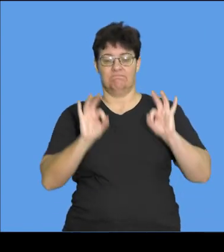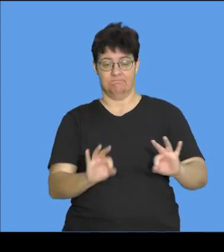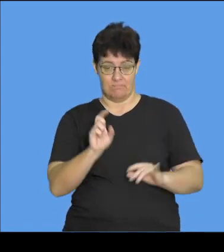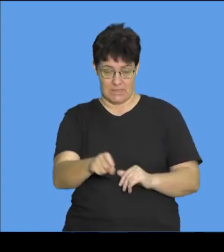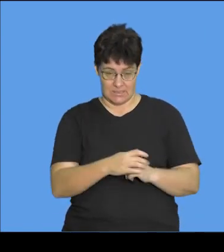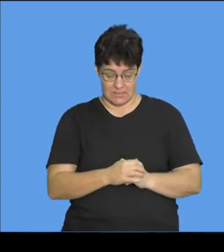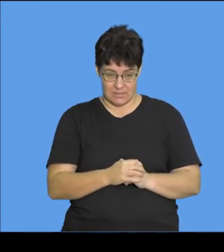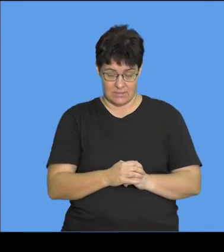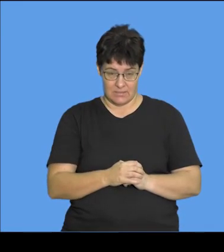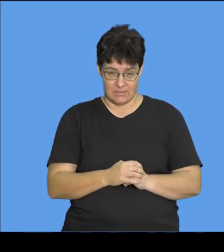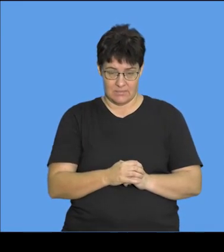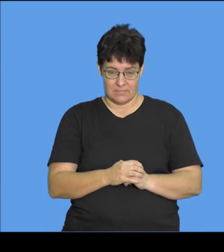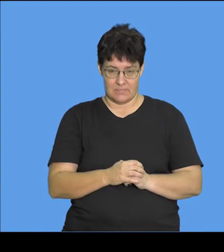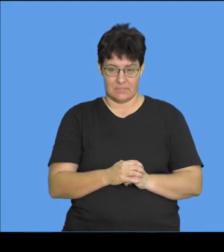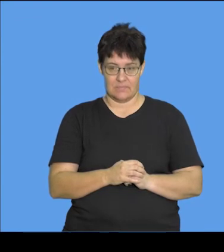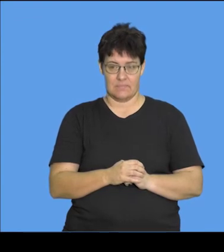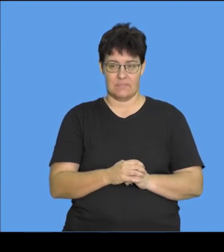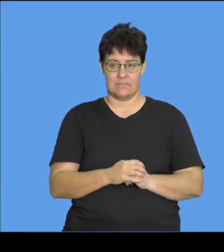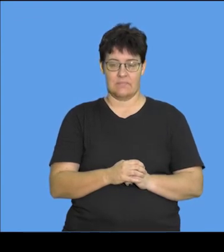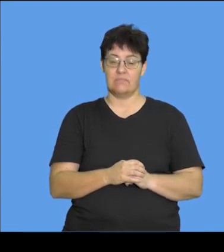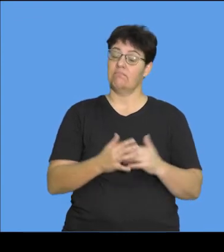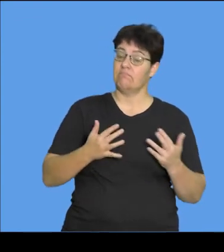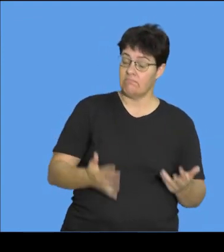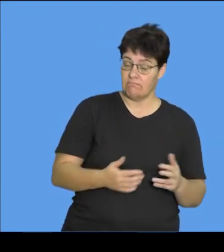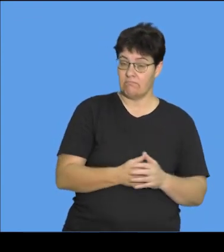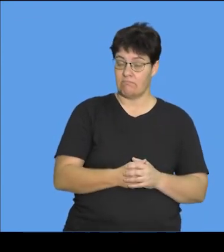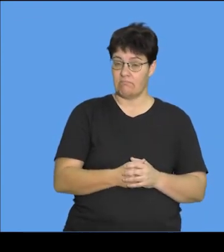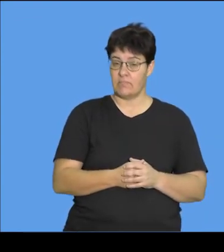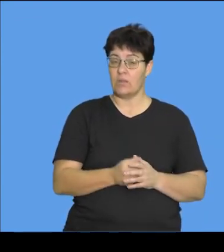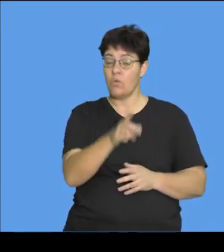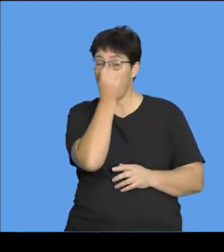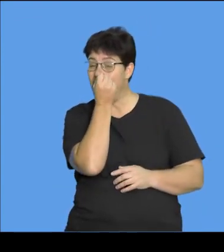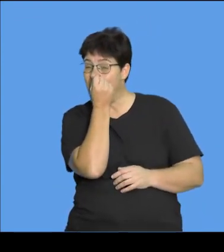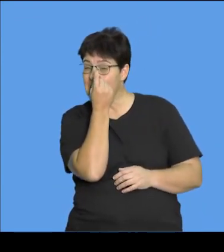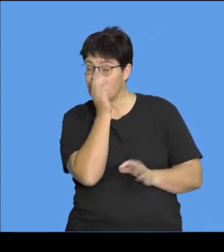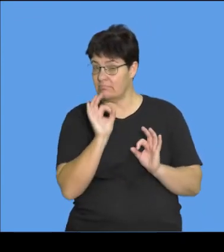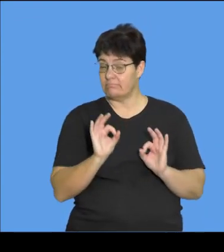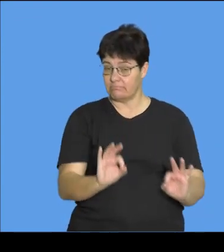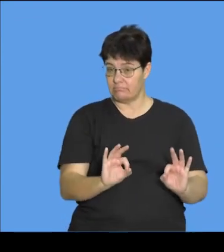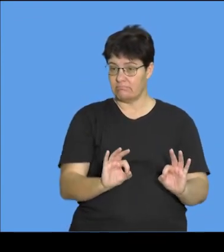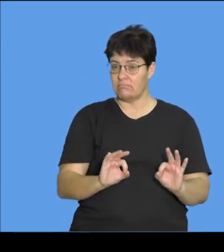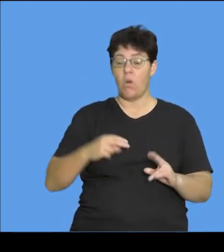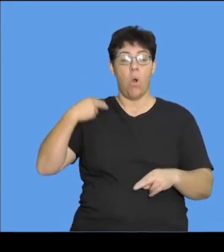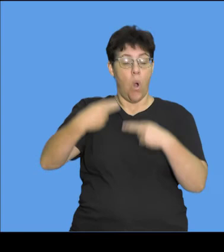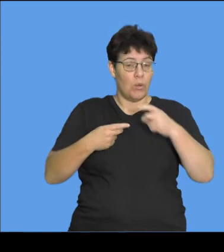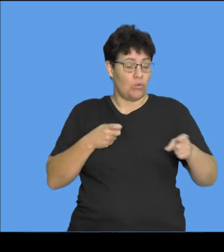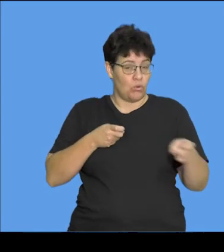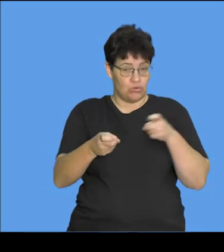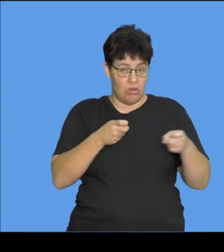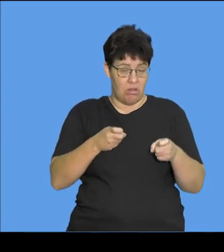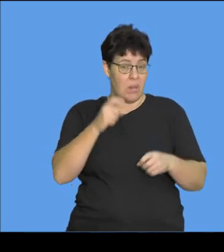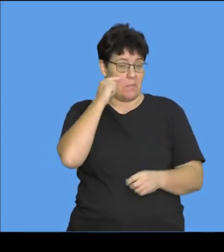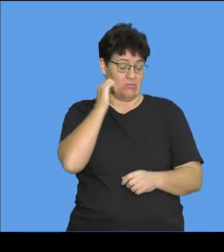balance is homeostasis. So in order for us to understand the hormonal control of the menstrual